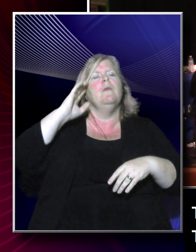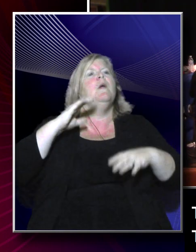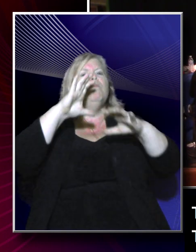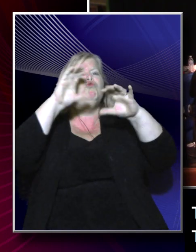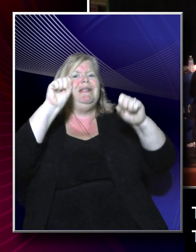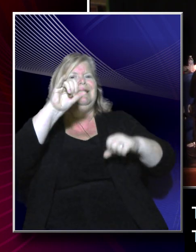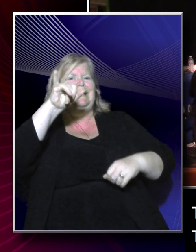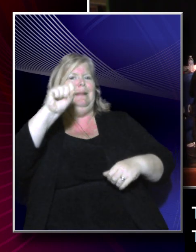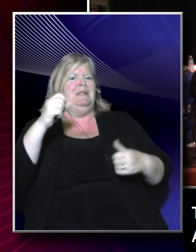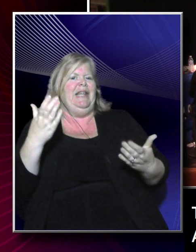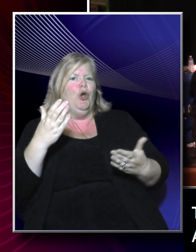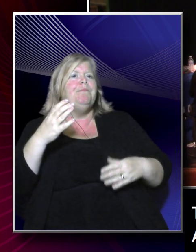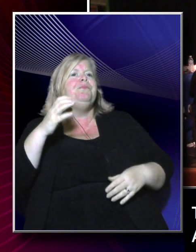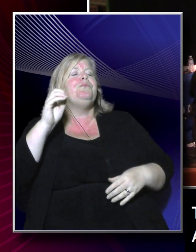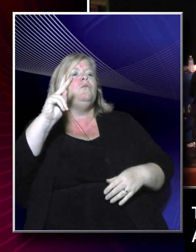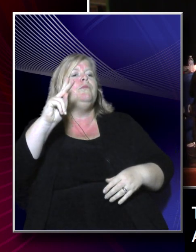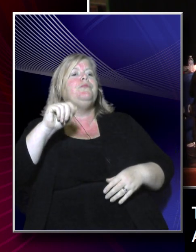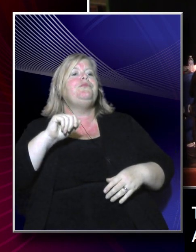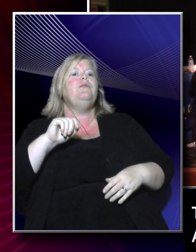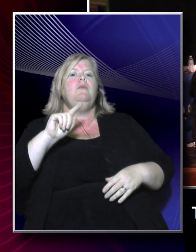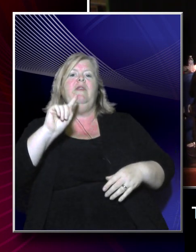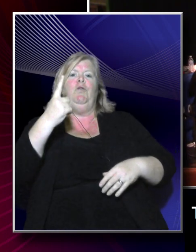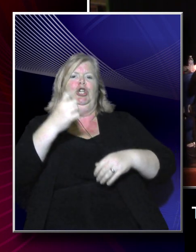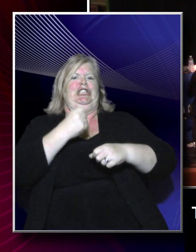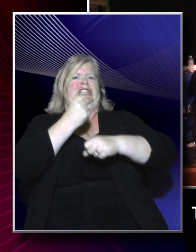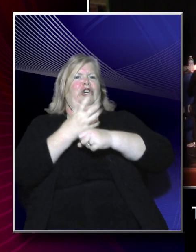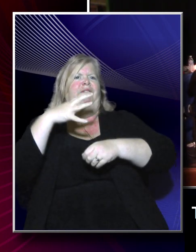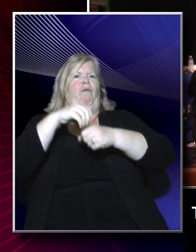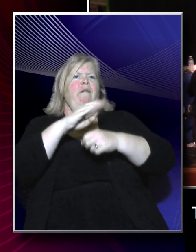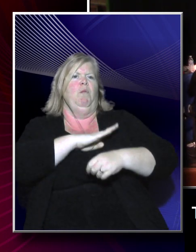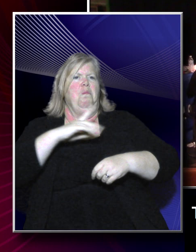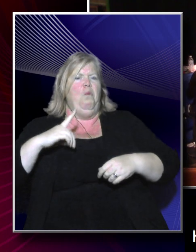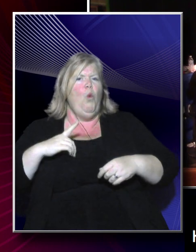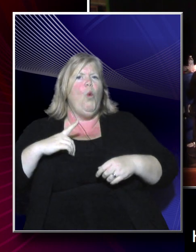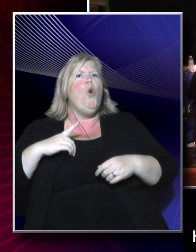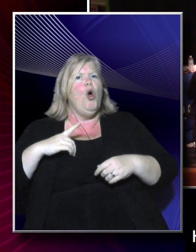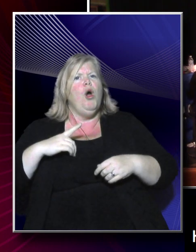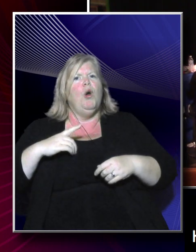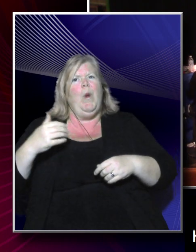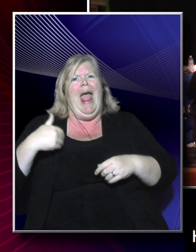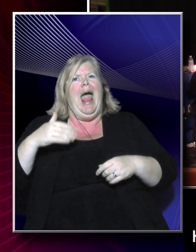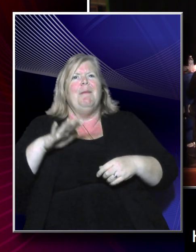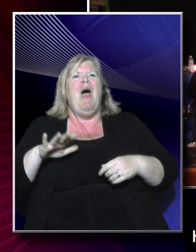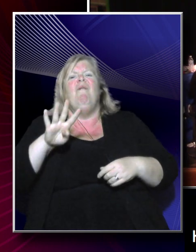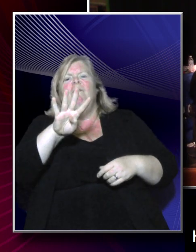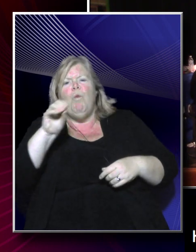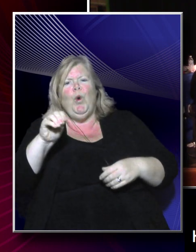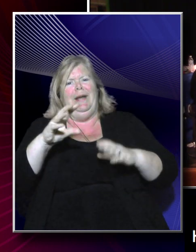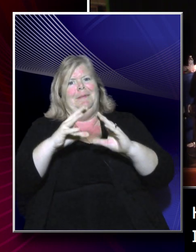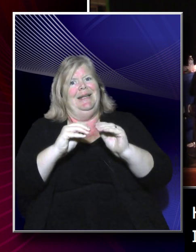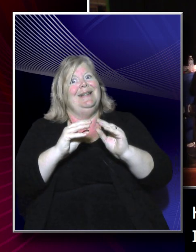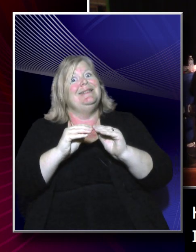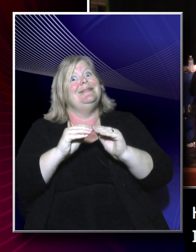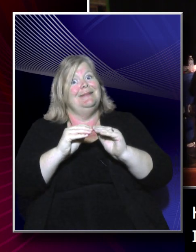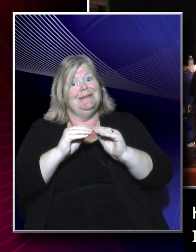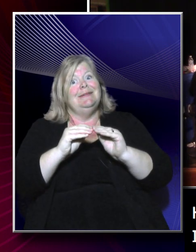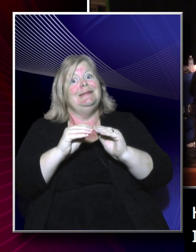here. For the first year I was on the board, I think we had in the neighborhood of 40 meetings.